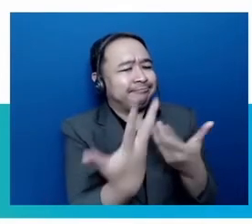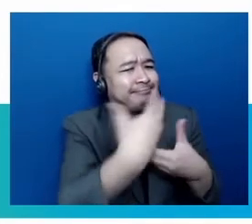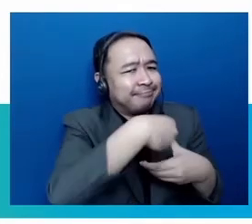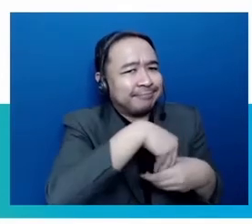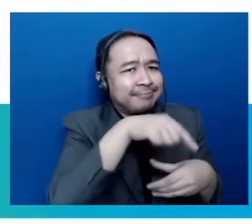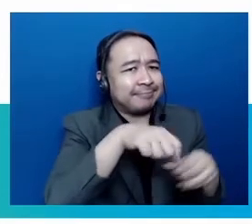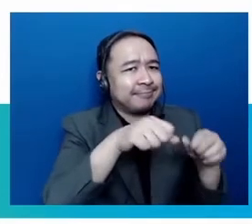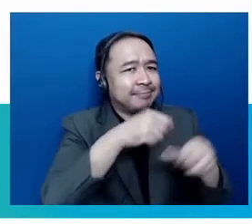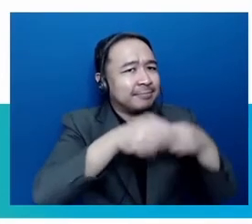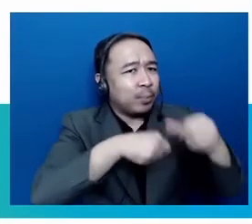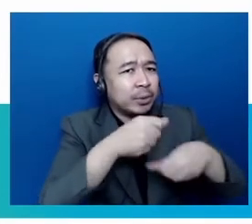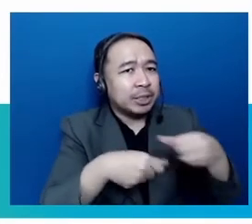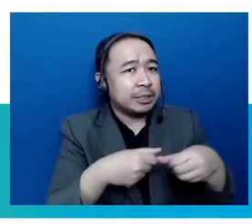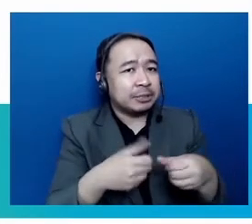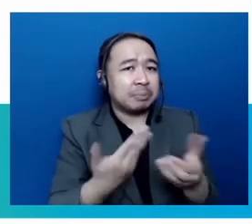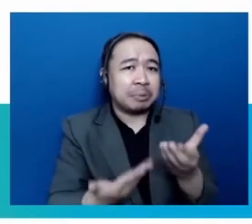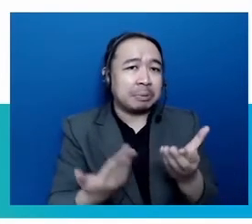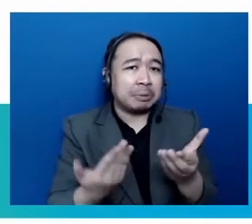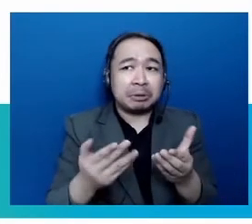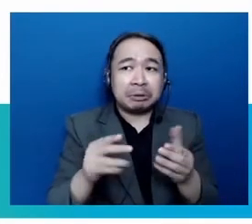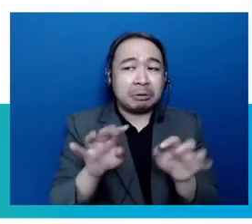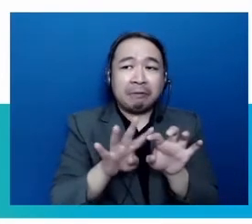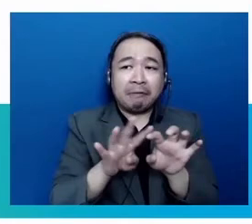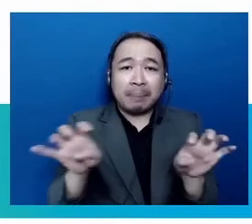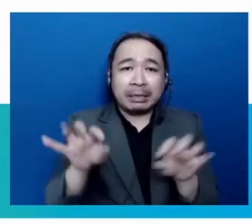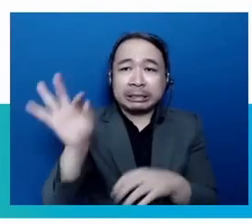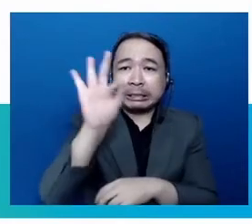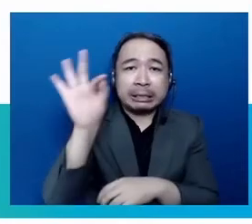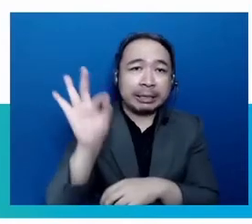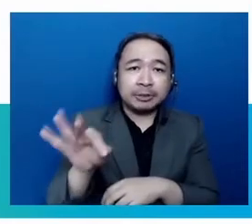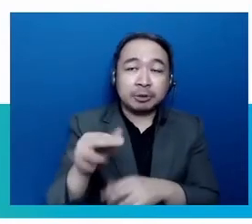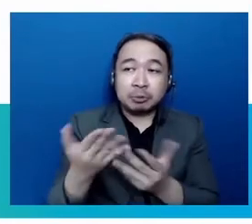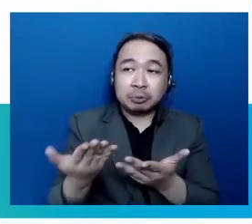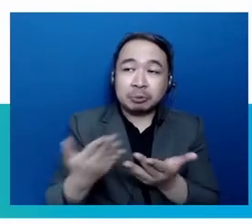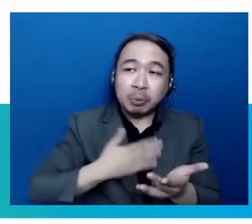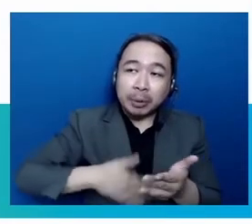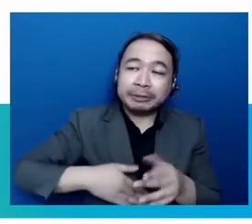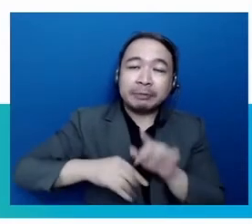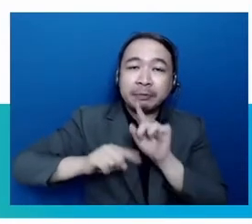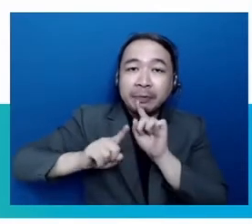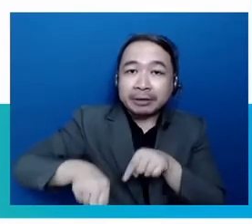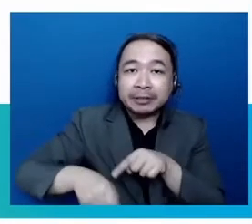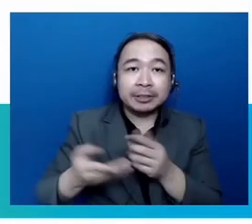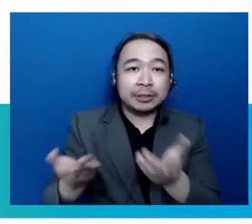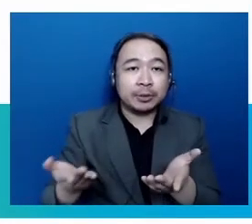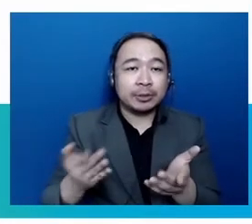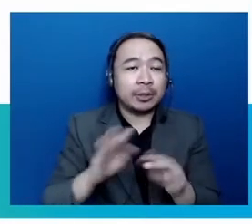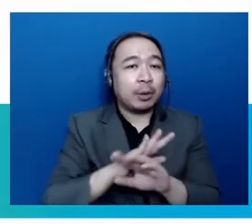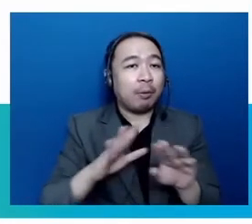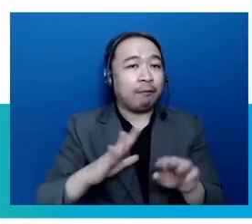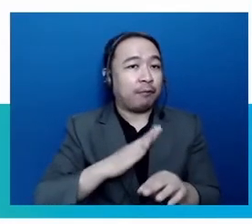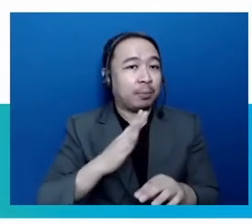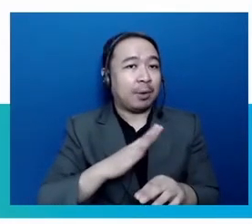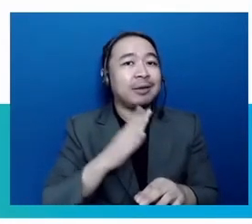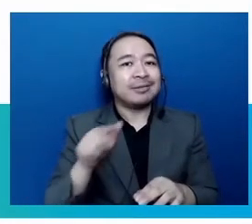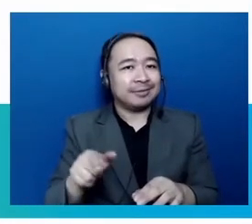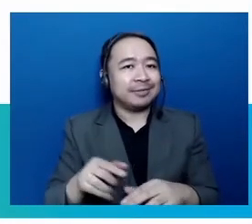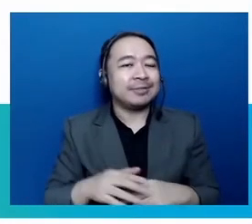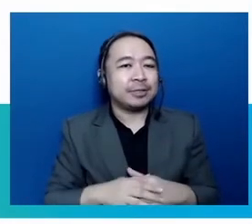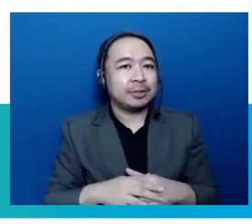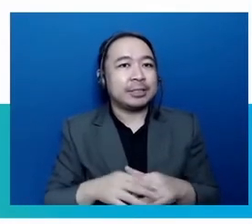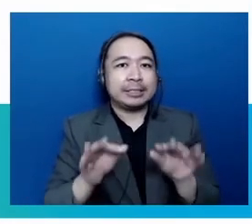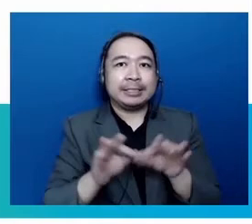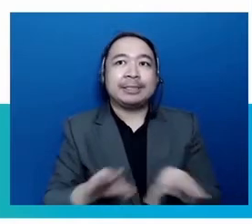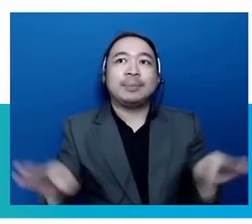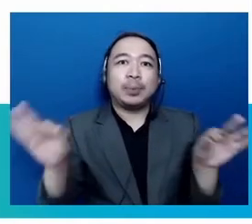volunteer among the panelists who'd like to tackle the question on informal sector, which is a very important sector in a